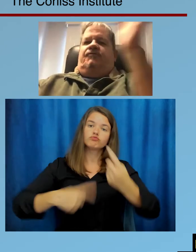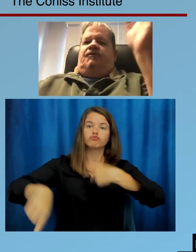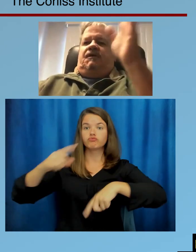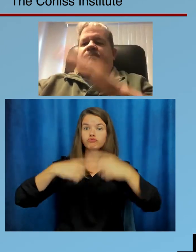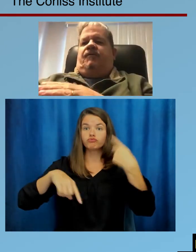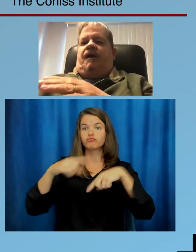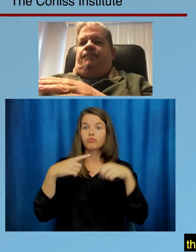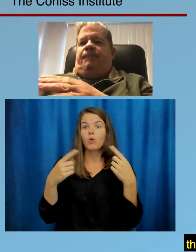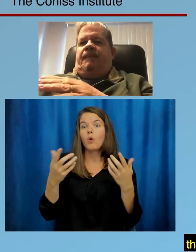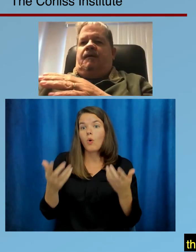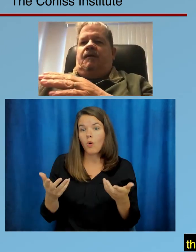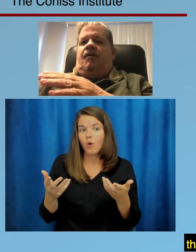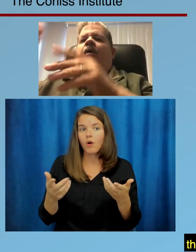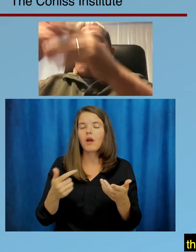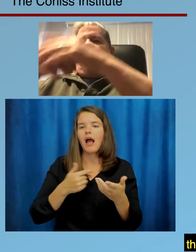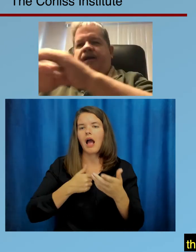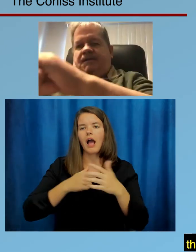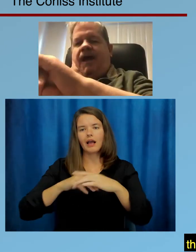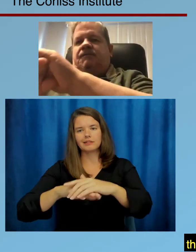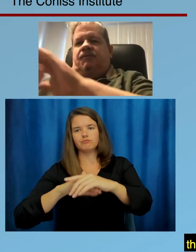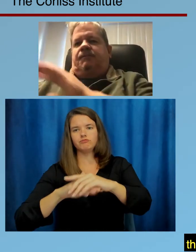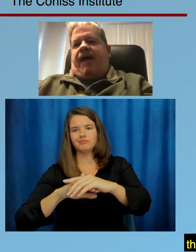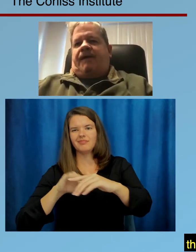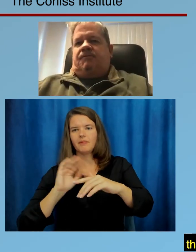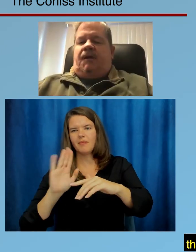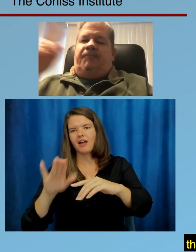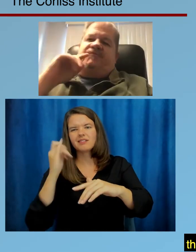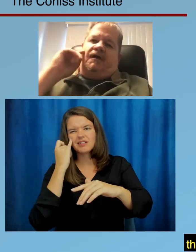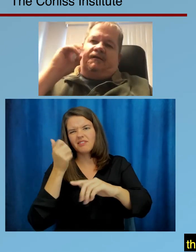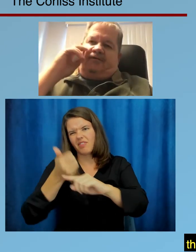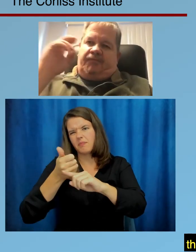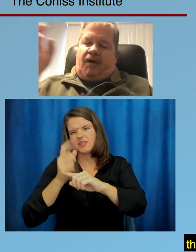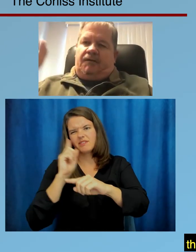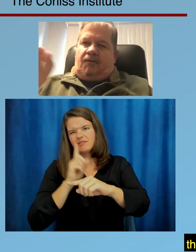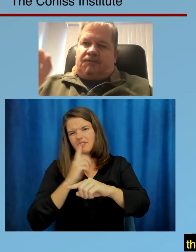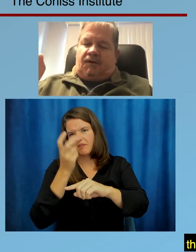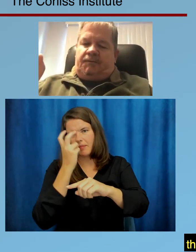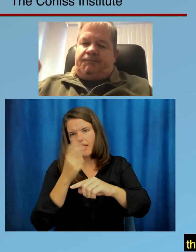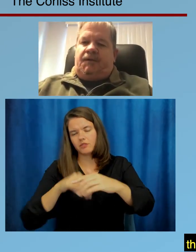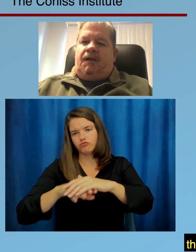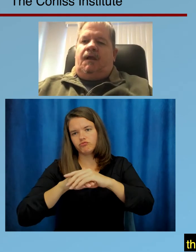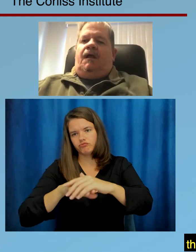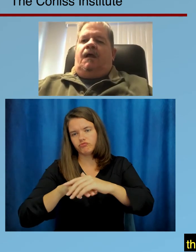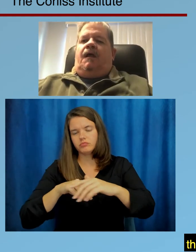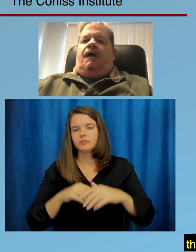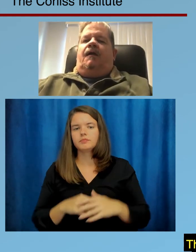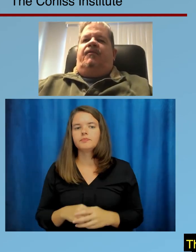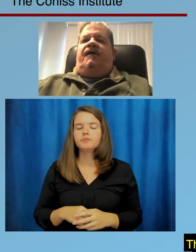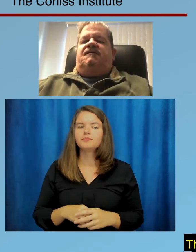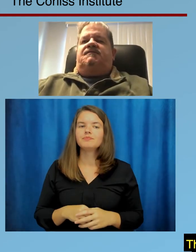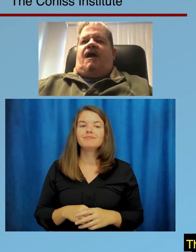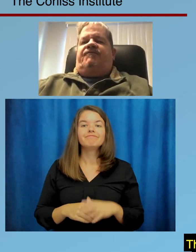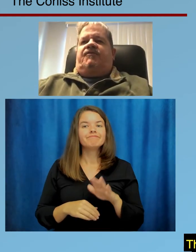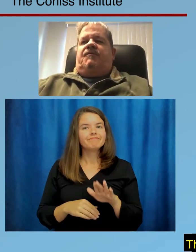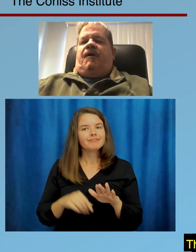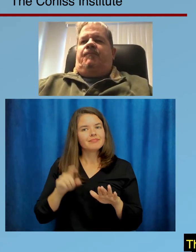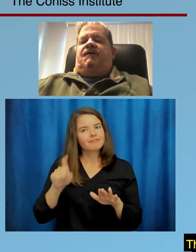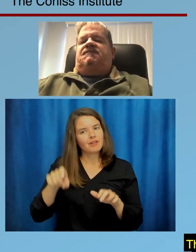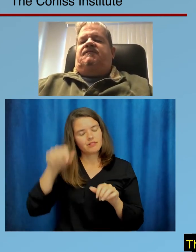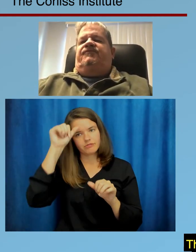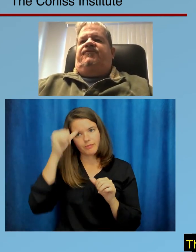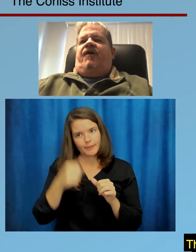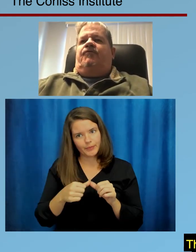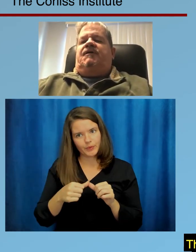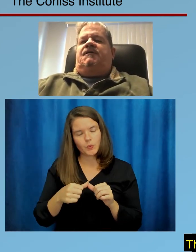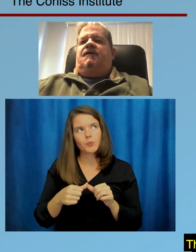sign generally to them, or I tactfully back to them if they're deafblind also. This, you have to remember,